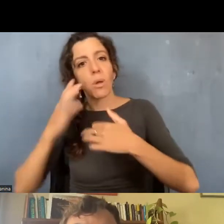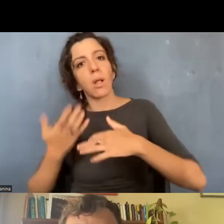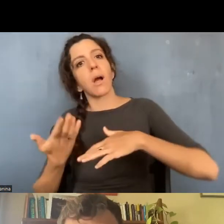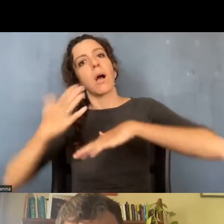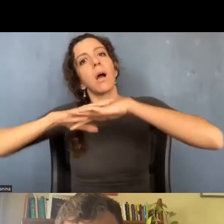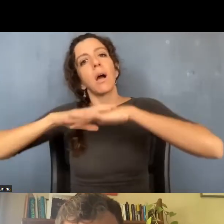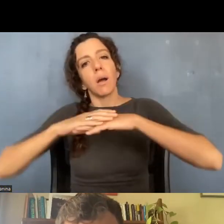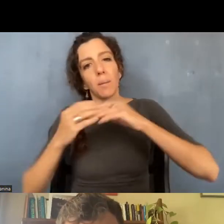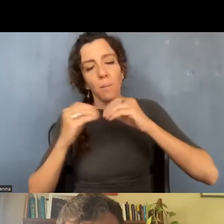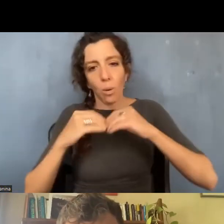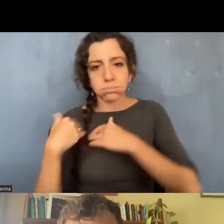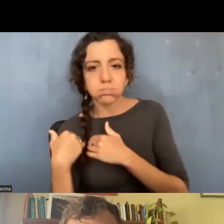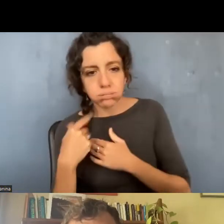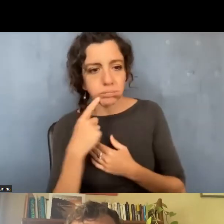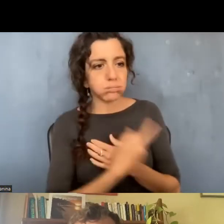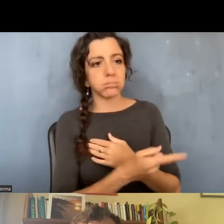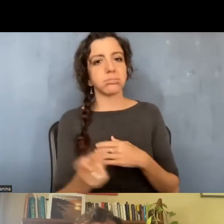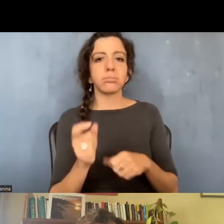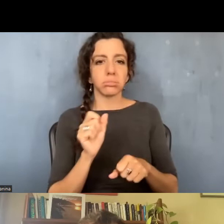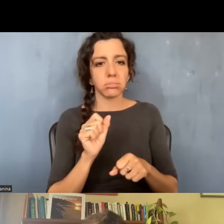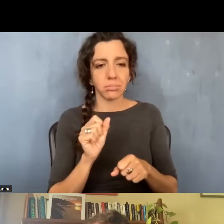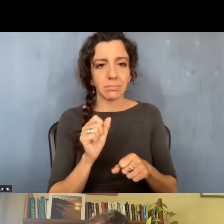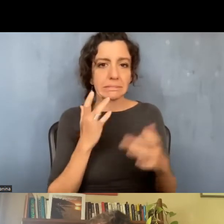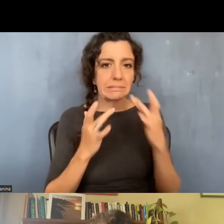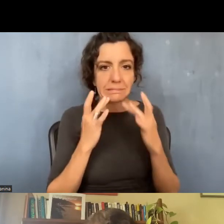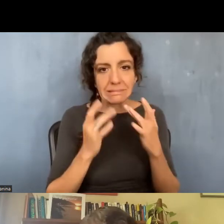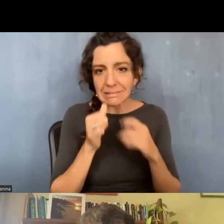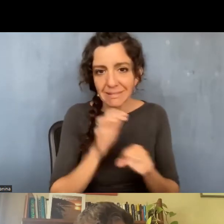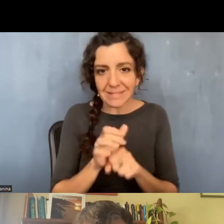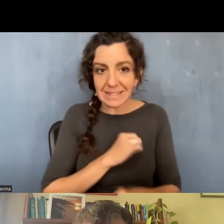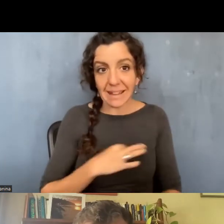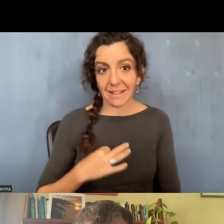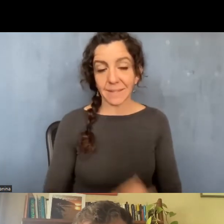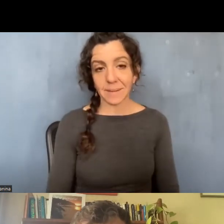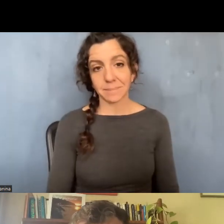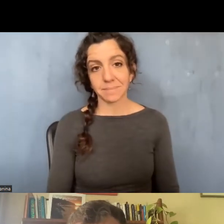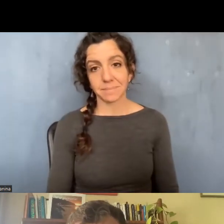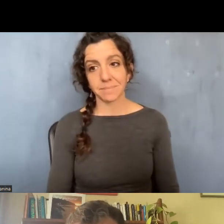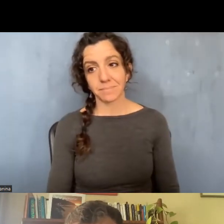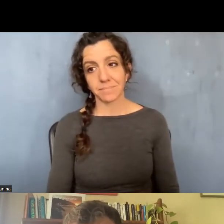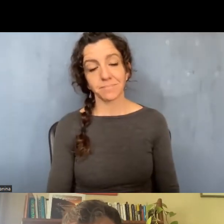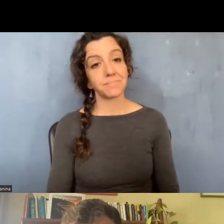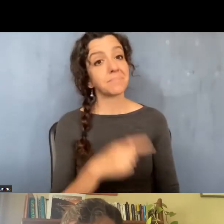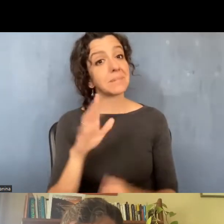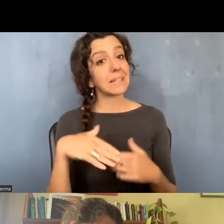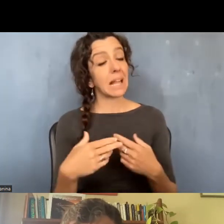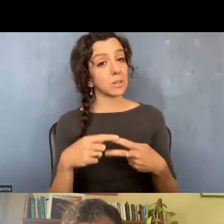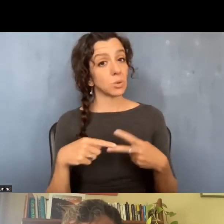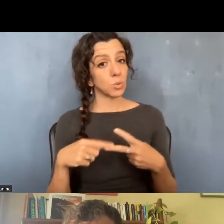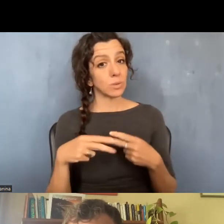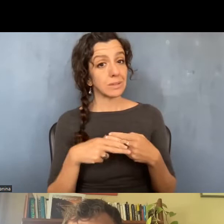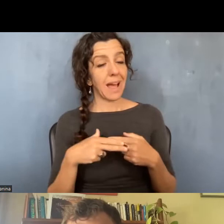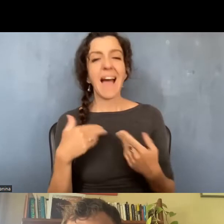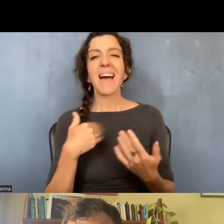demand for more workers. Next slide, please. In these next two slides, we have a couple of quotes in